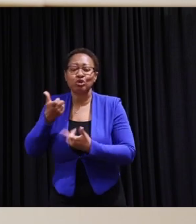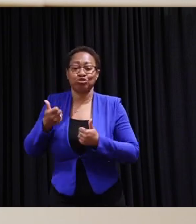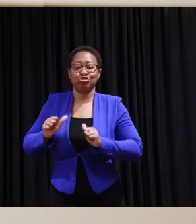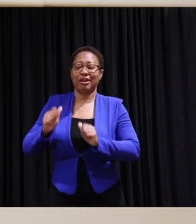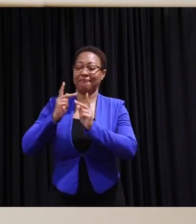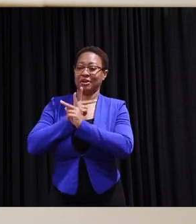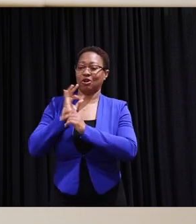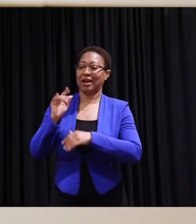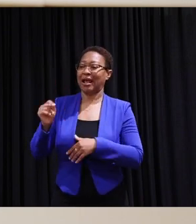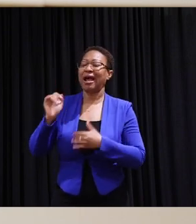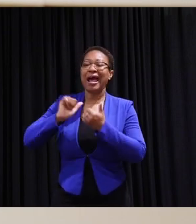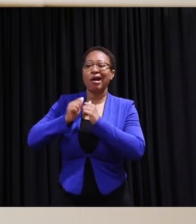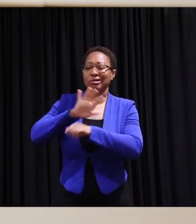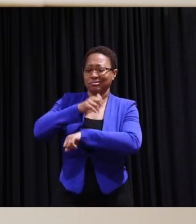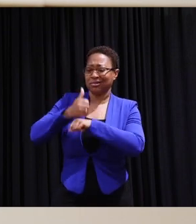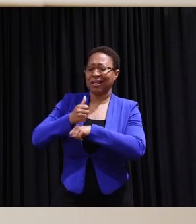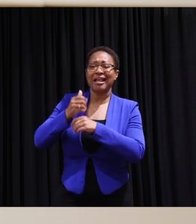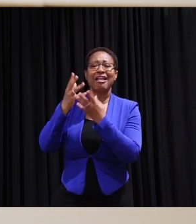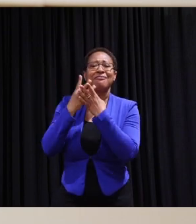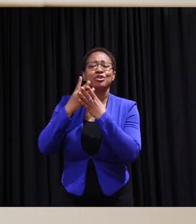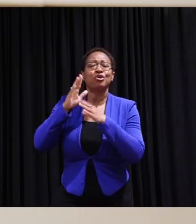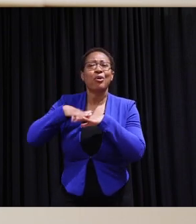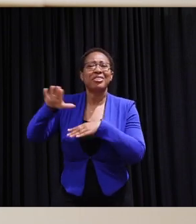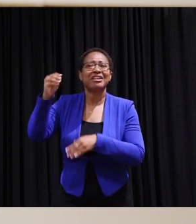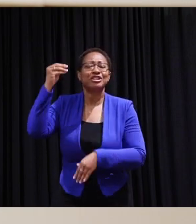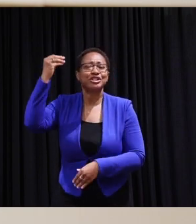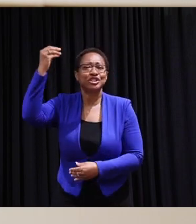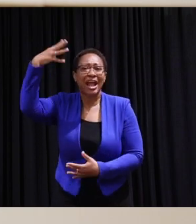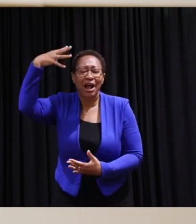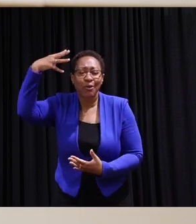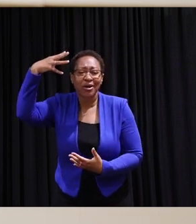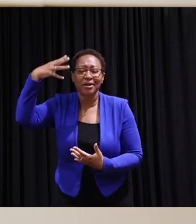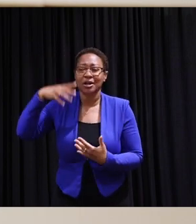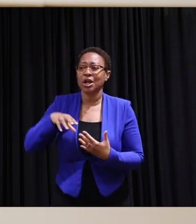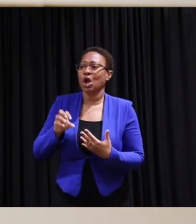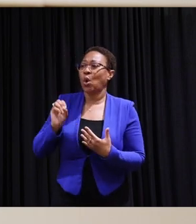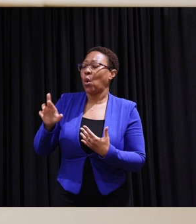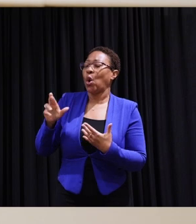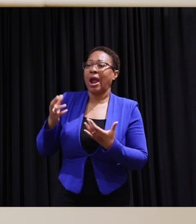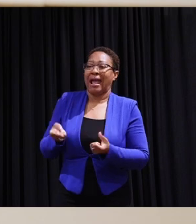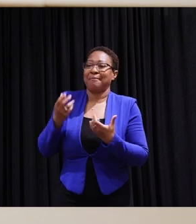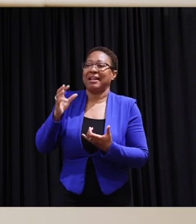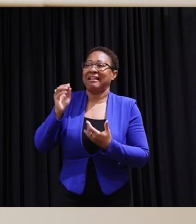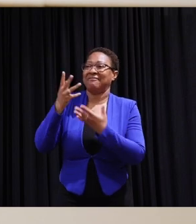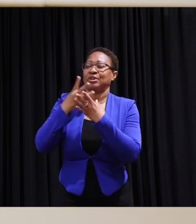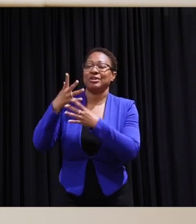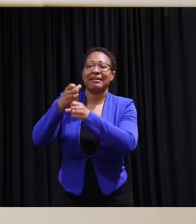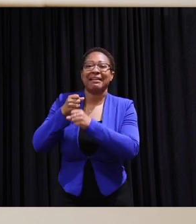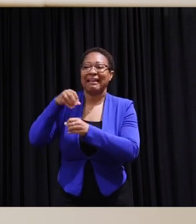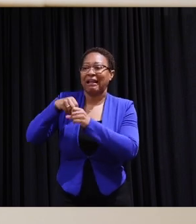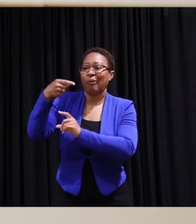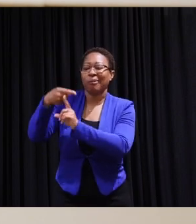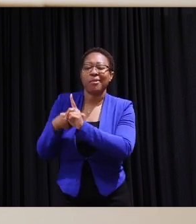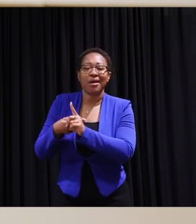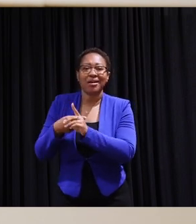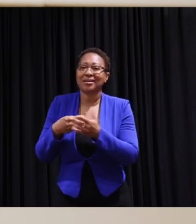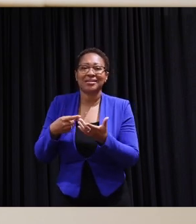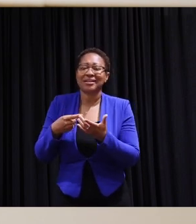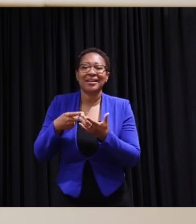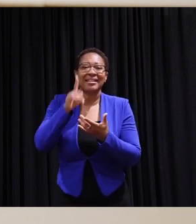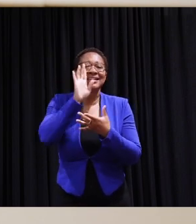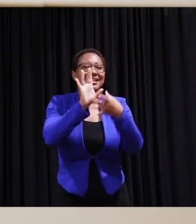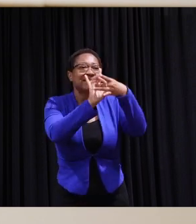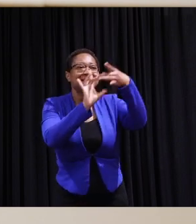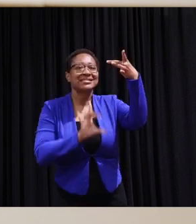trying to figure out how to put a filter on their shower and thinking about how many filters they get that month. Again, it's a